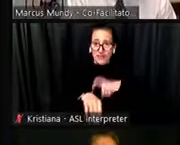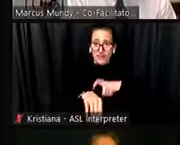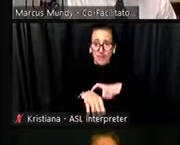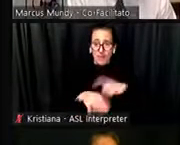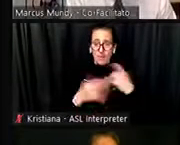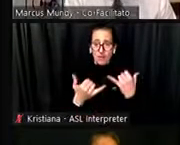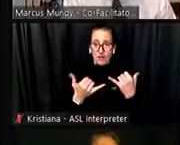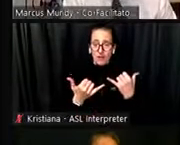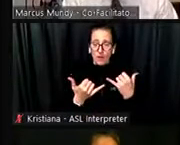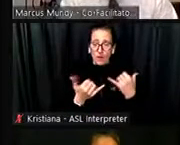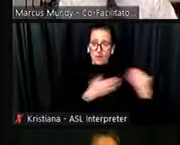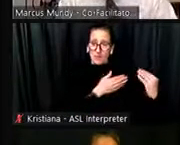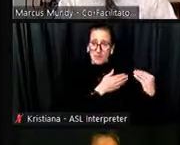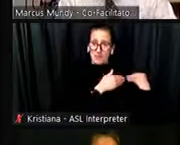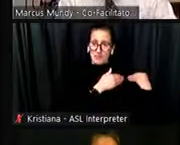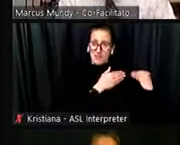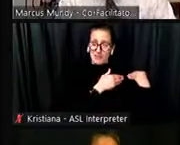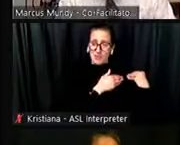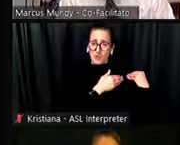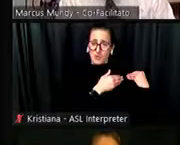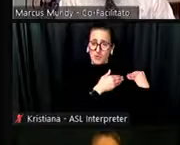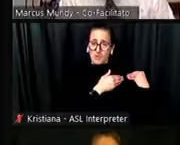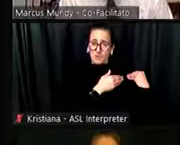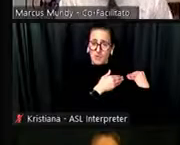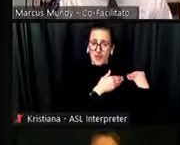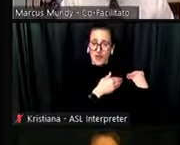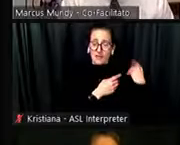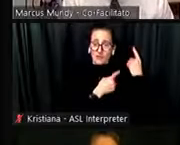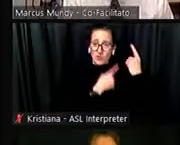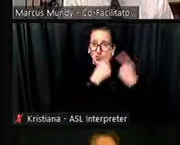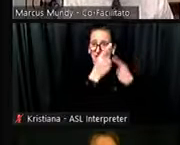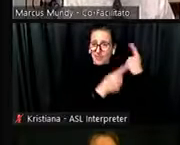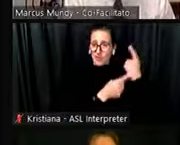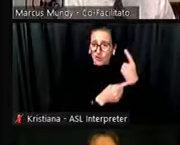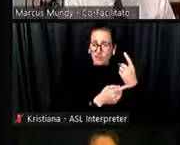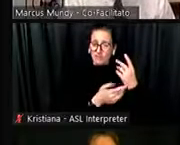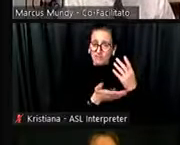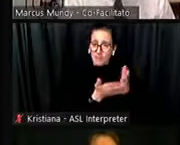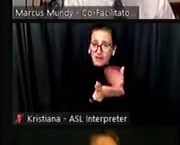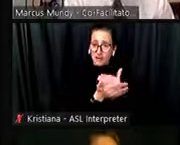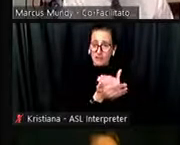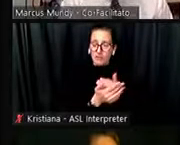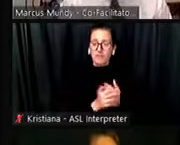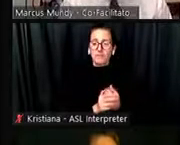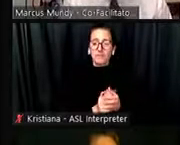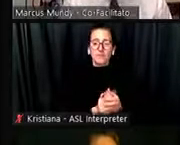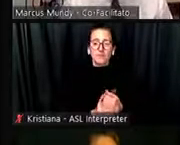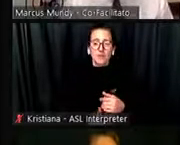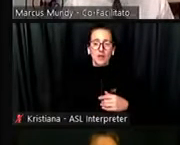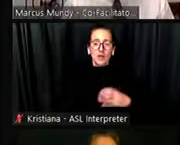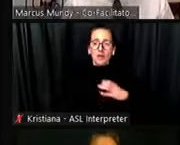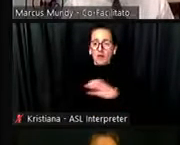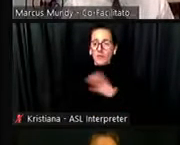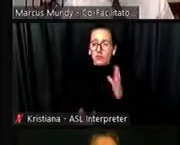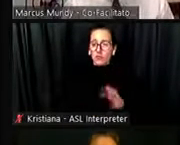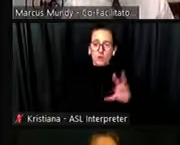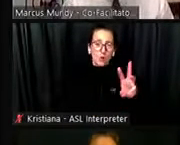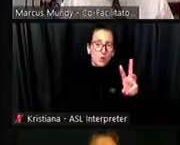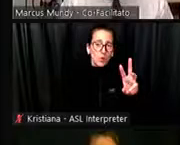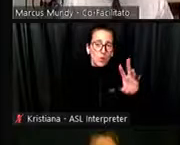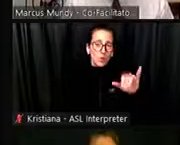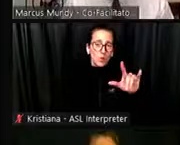commissioner right now. Commissioner Willie also mentioned that due to